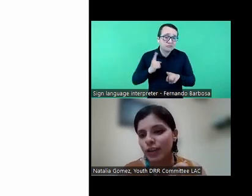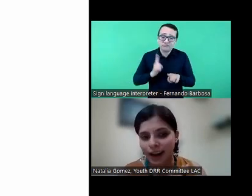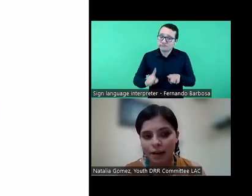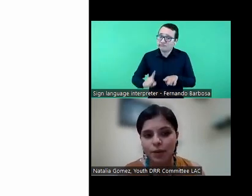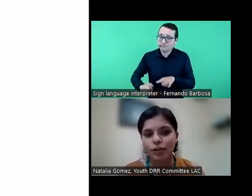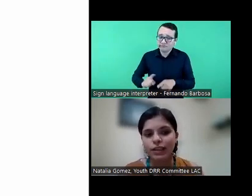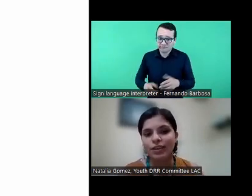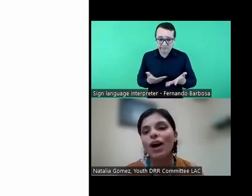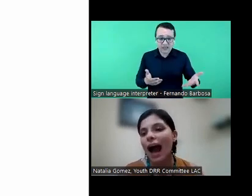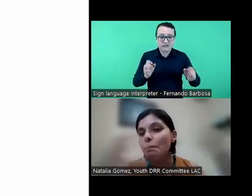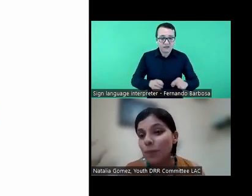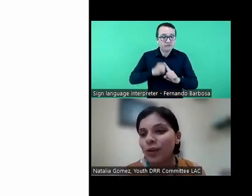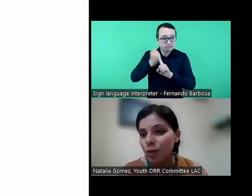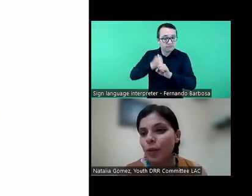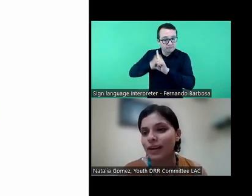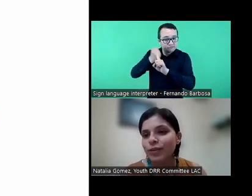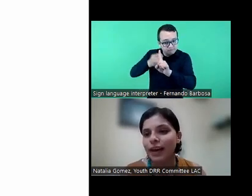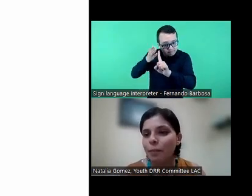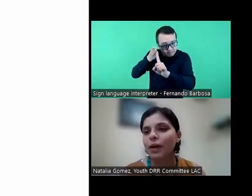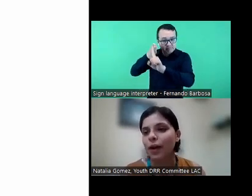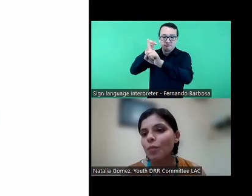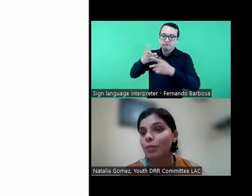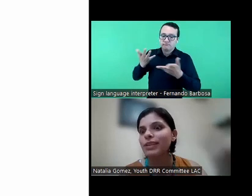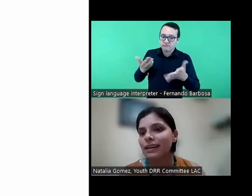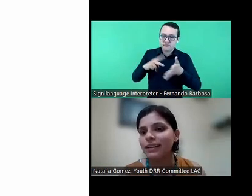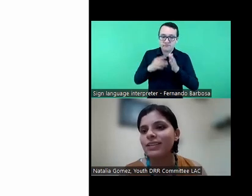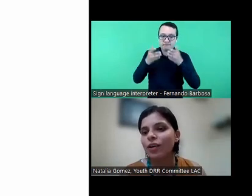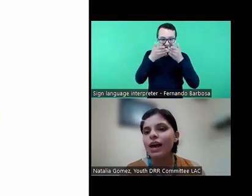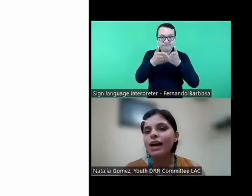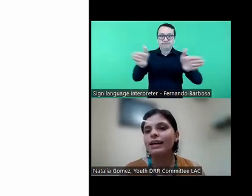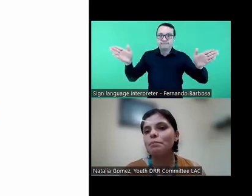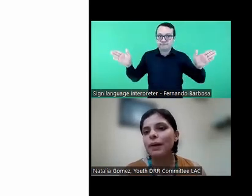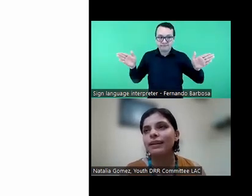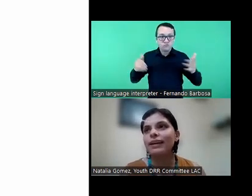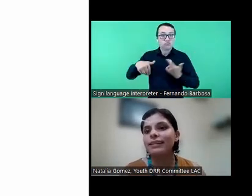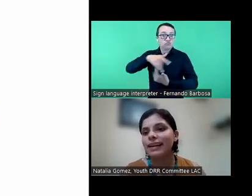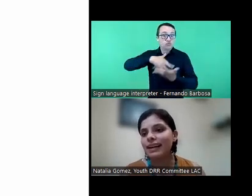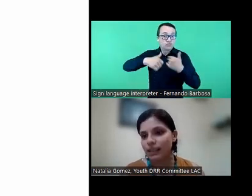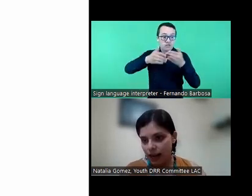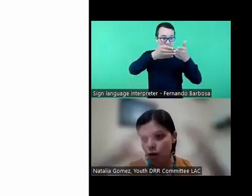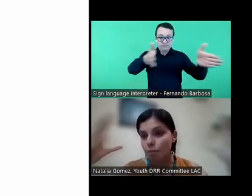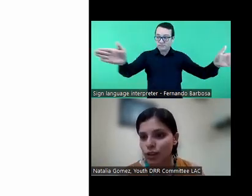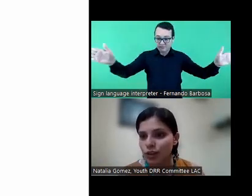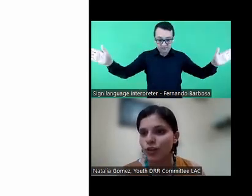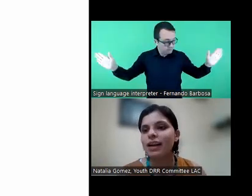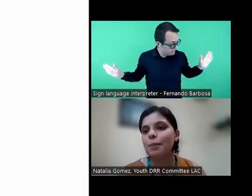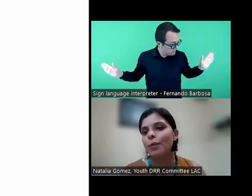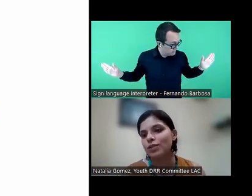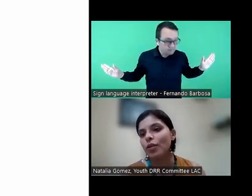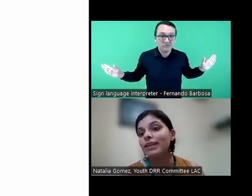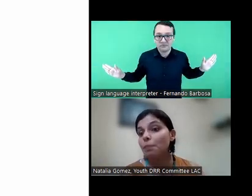and also as a trigger of change and as a broad group of the society that, as we saw at the